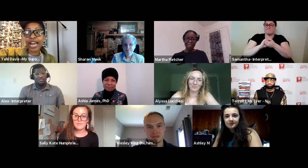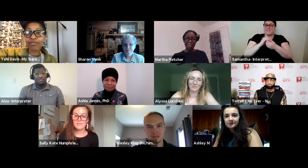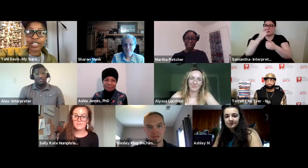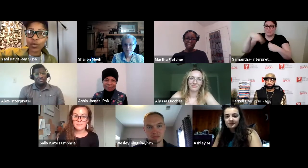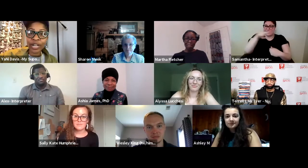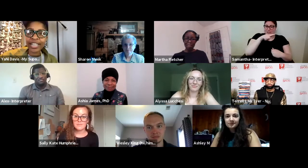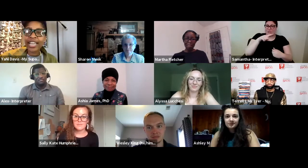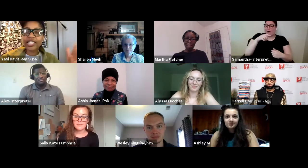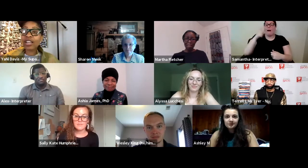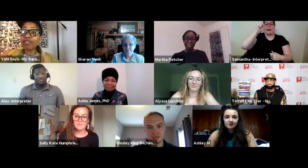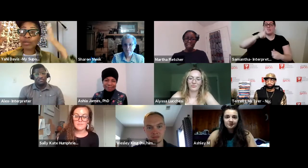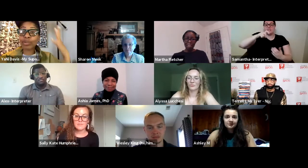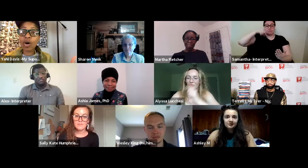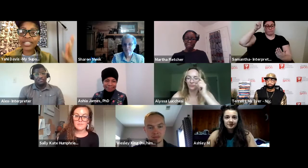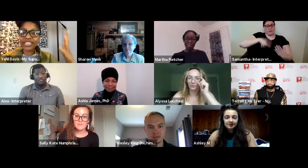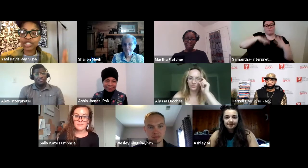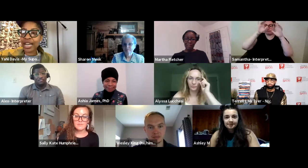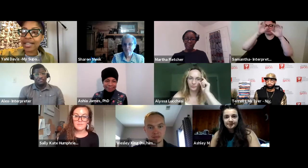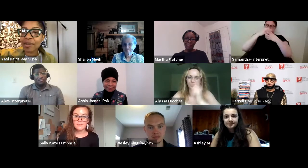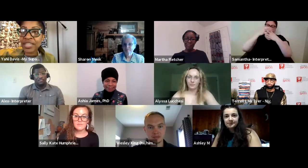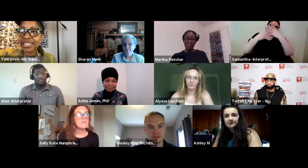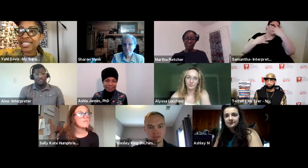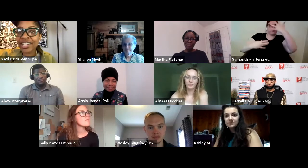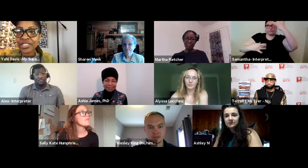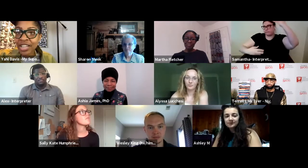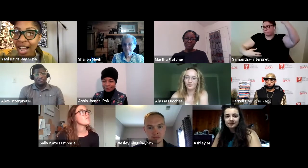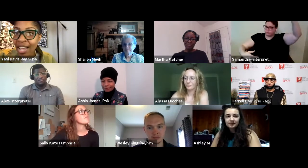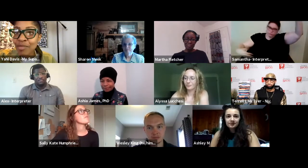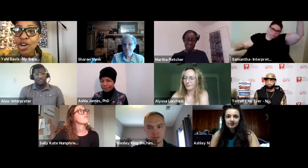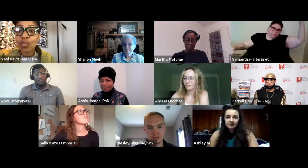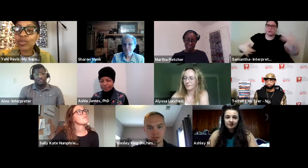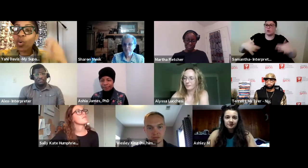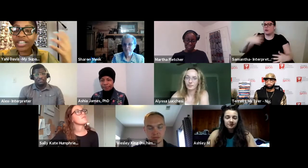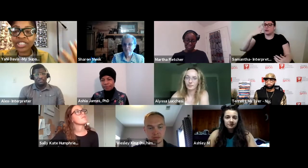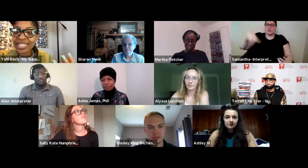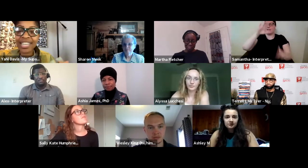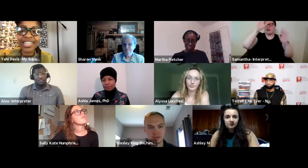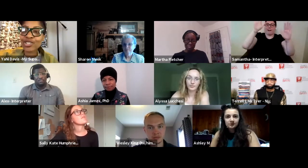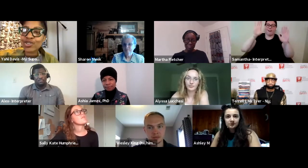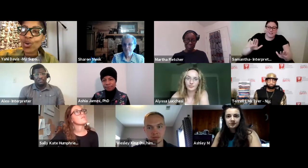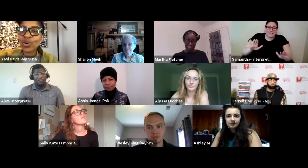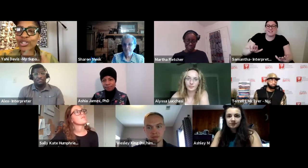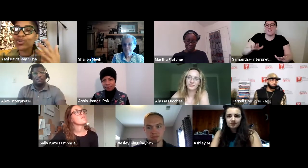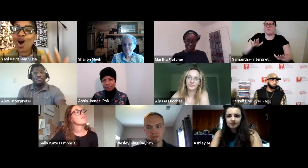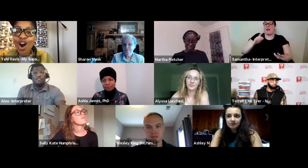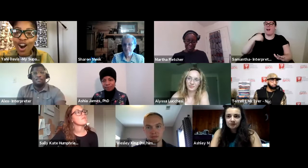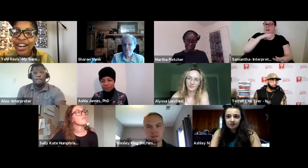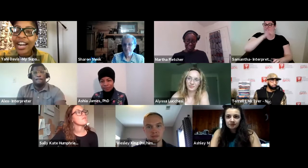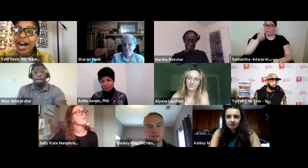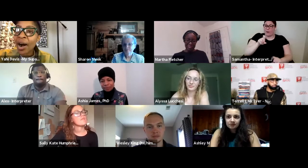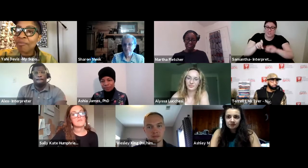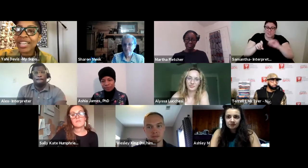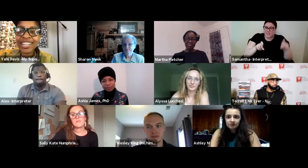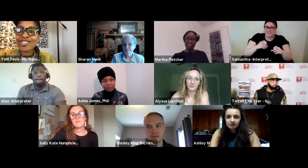to the chat really quick. Y'all have been blowing this chat up the entire time with with questions, letting us know where you